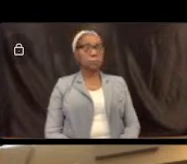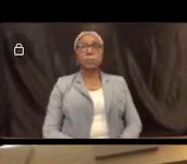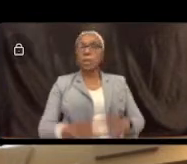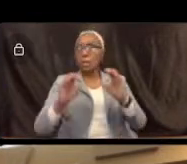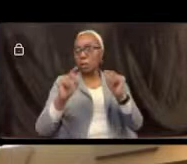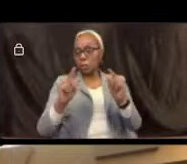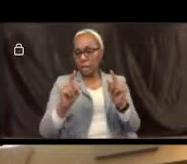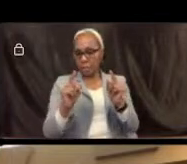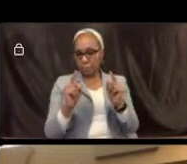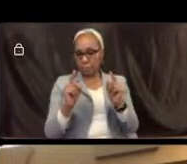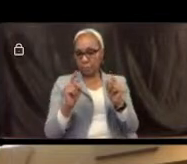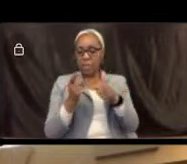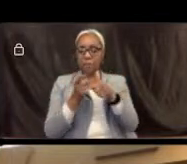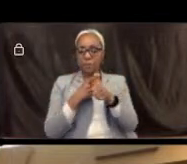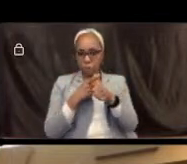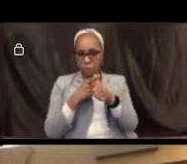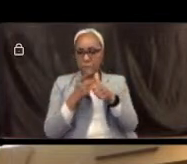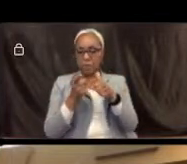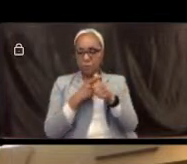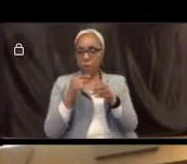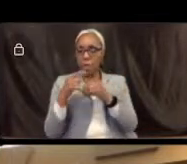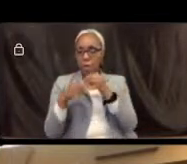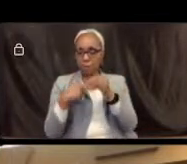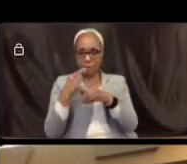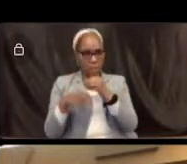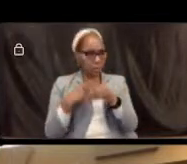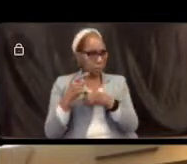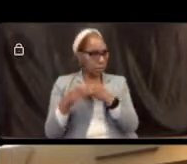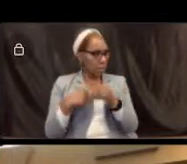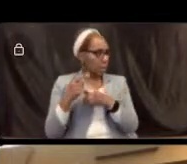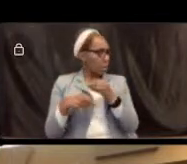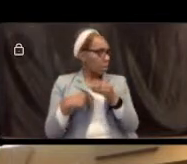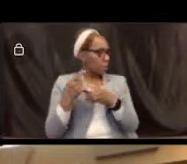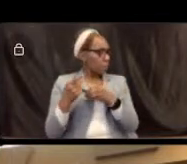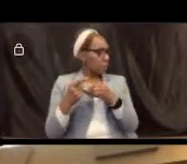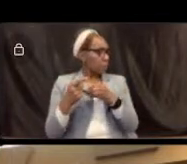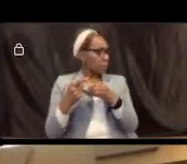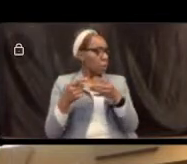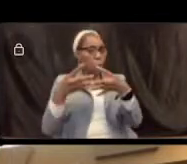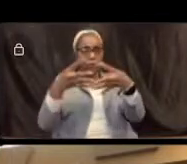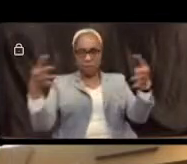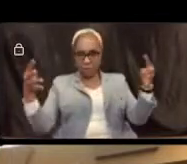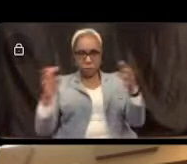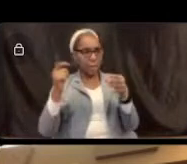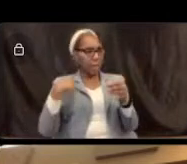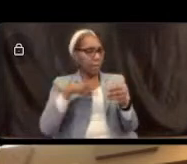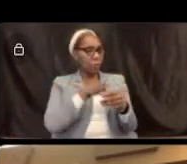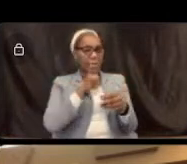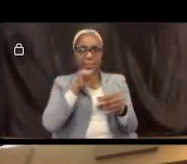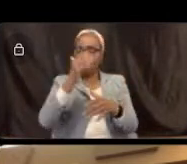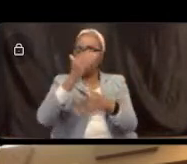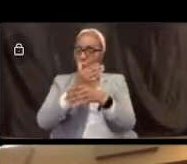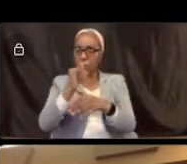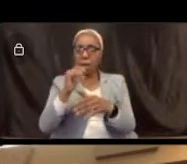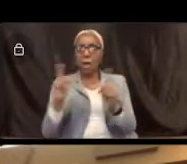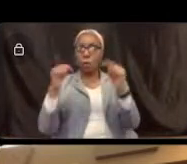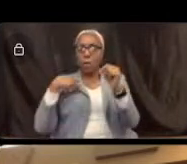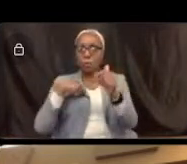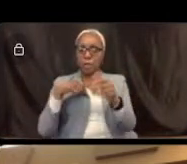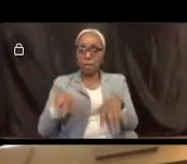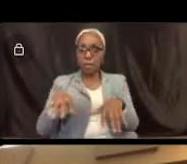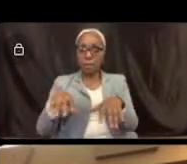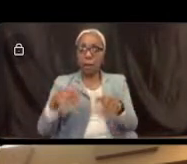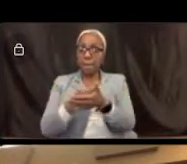Okay, the first thing is about the fence. We did not remove any fence. When we bought the property, it was like that.